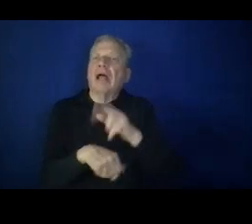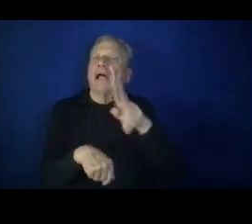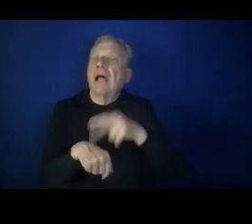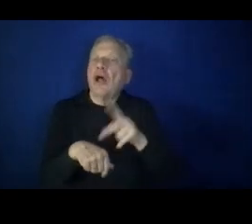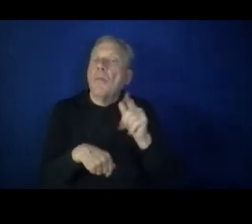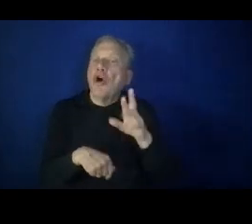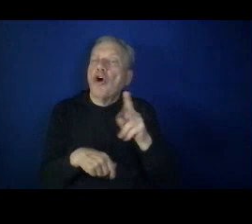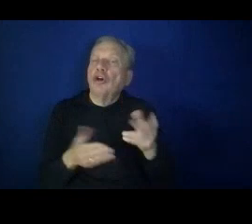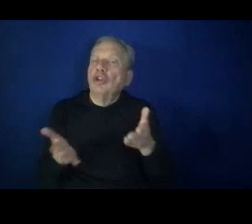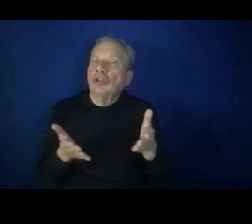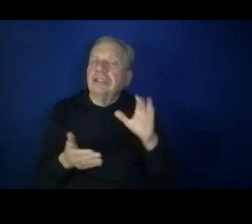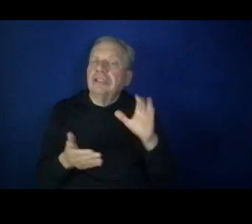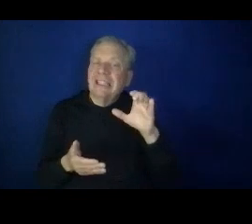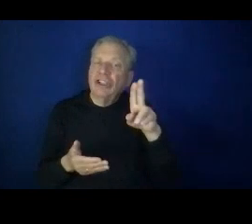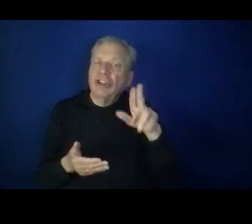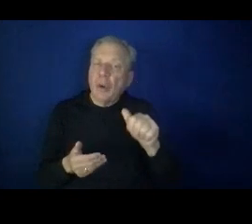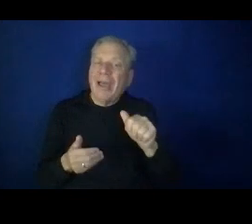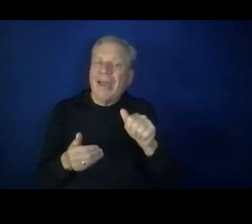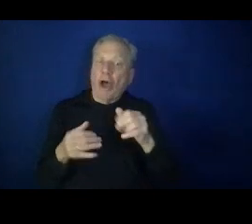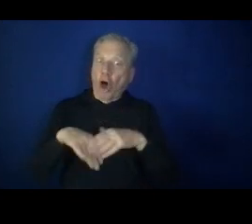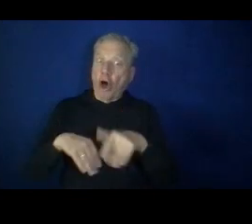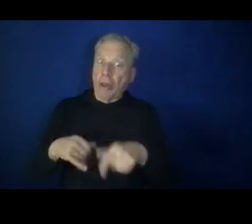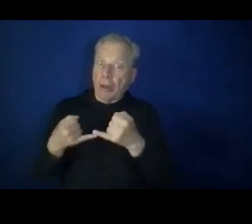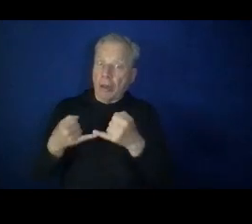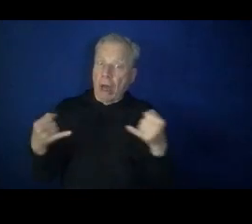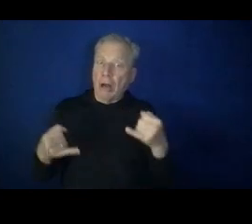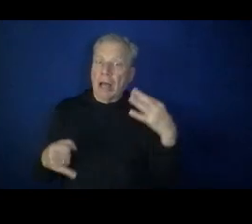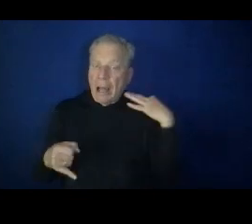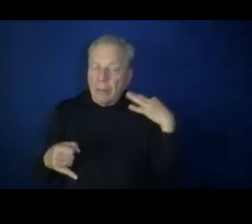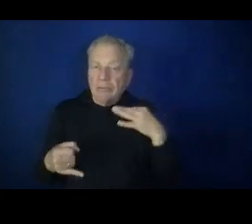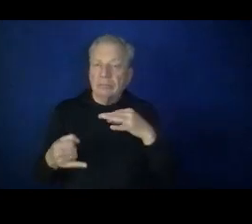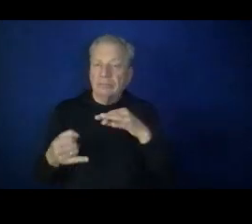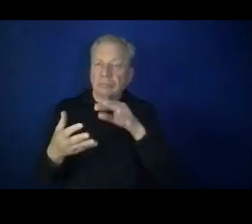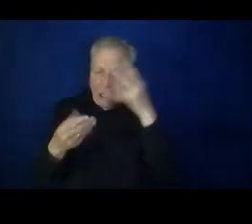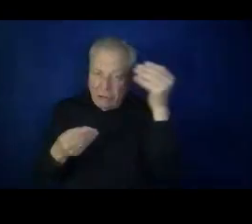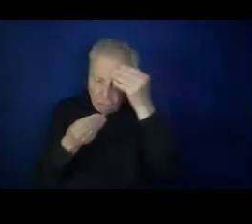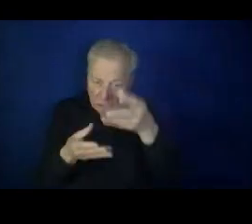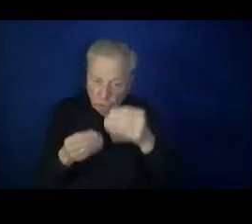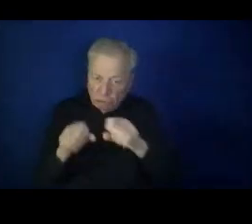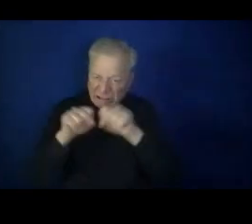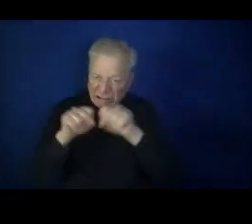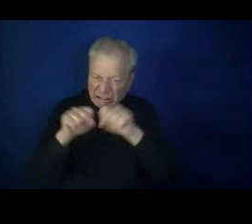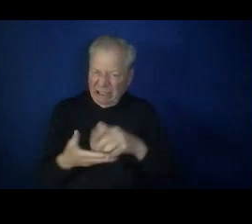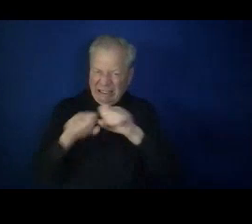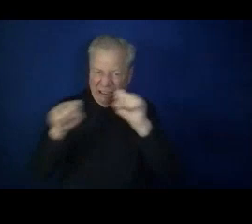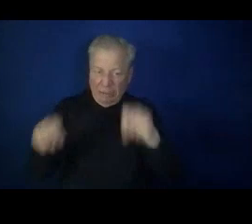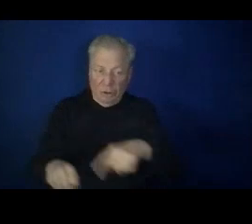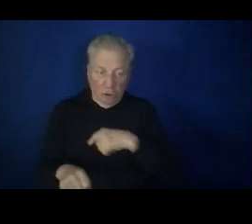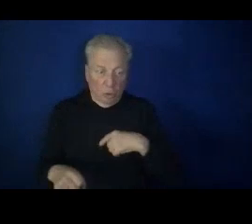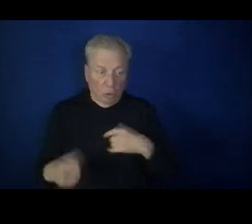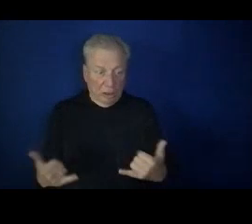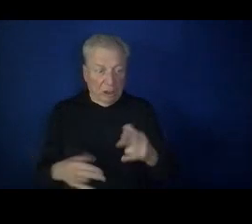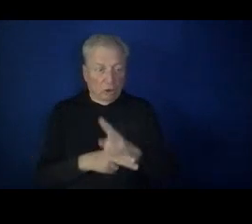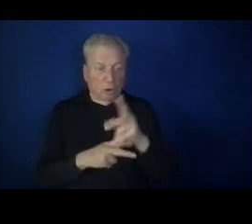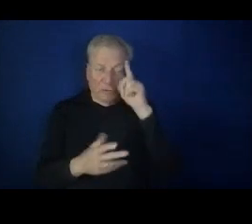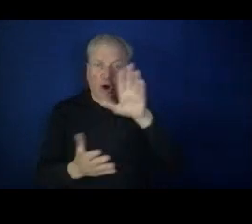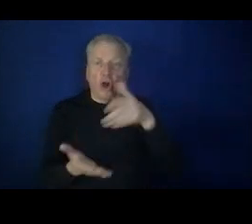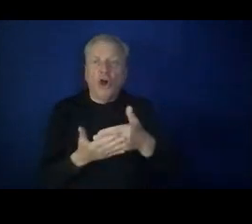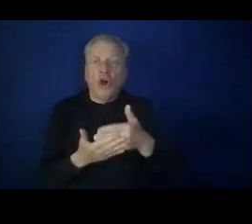Service CUA online application and reporting system, which is a system that we're now using for all